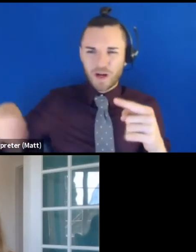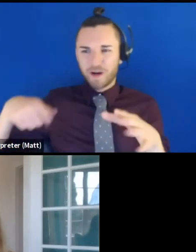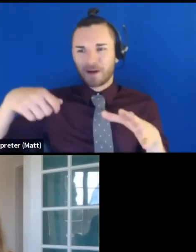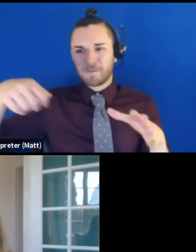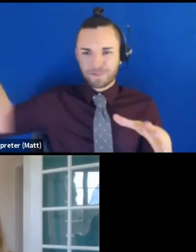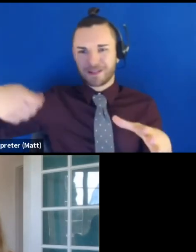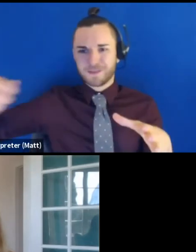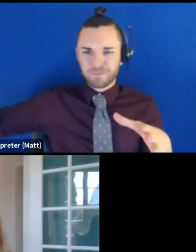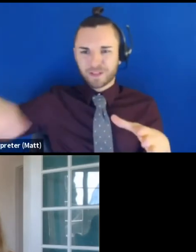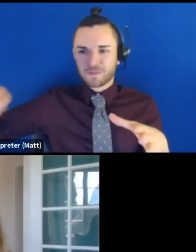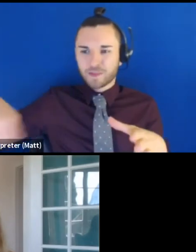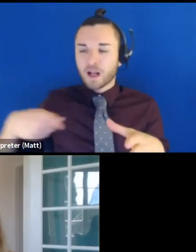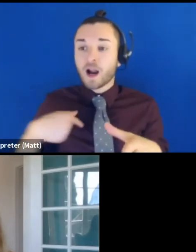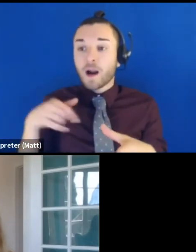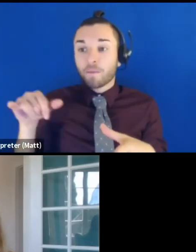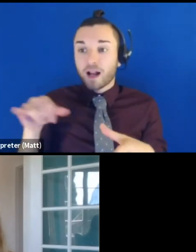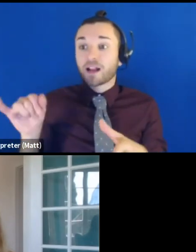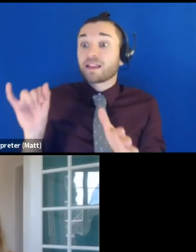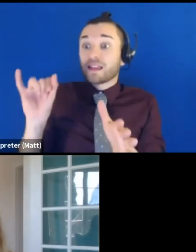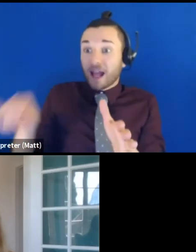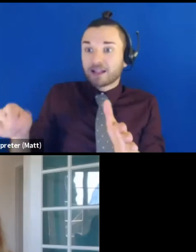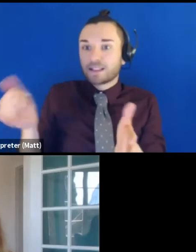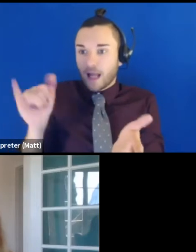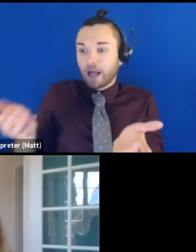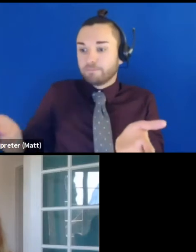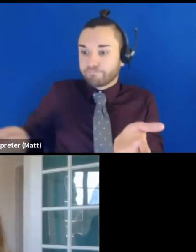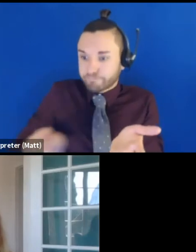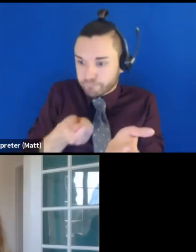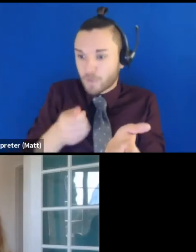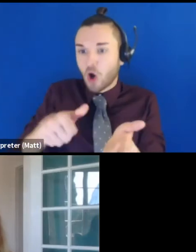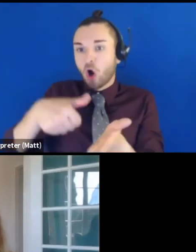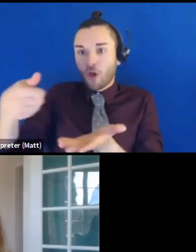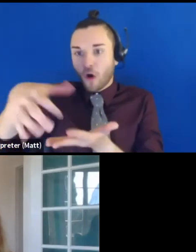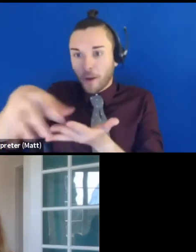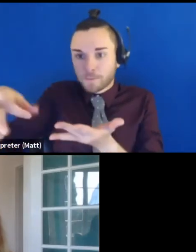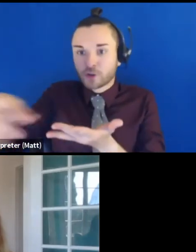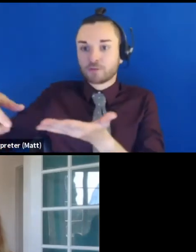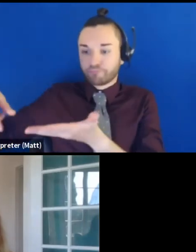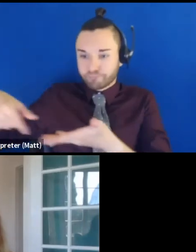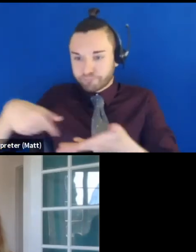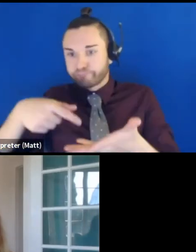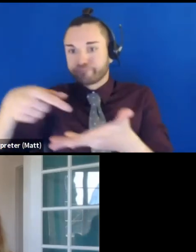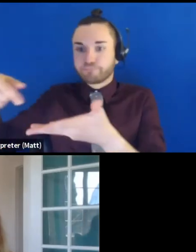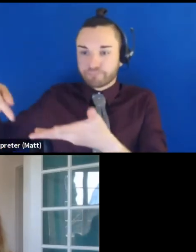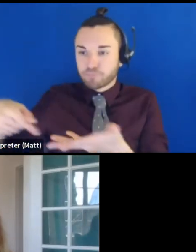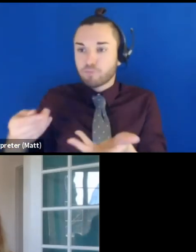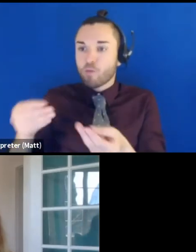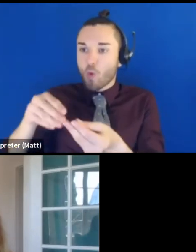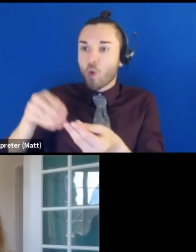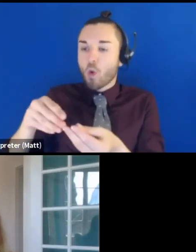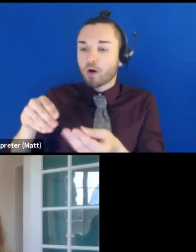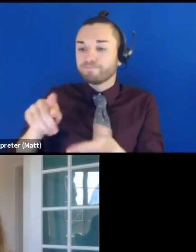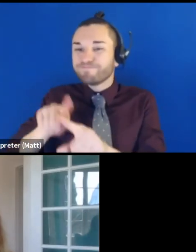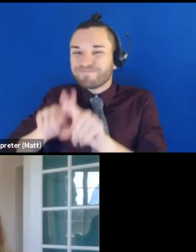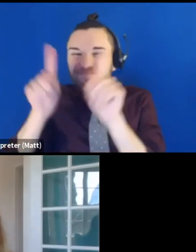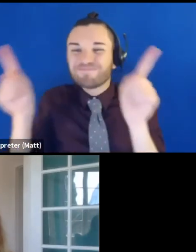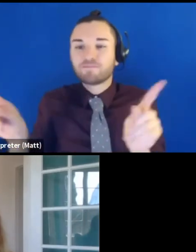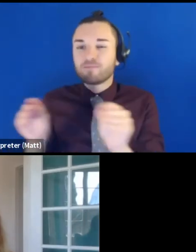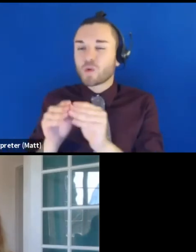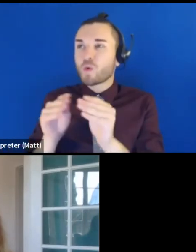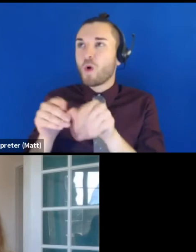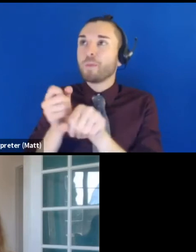this is an option that was needed. Like it was something that was freeing, but it